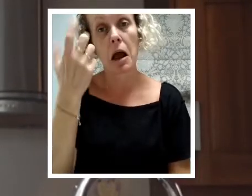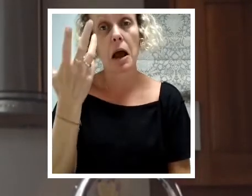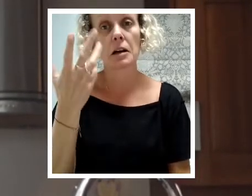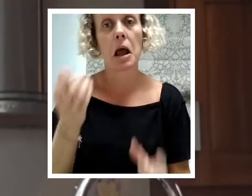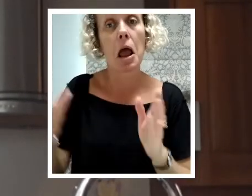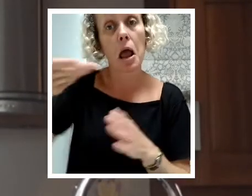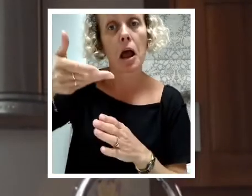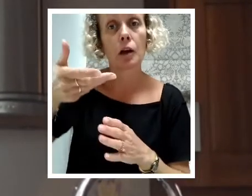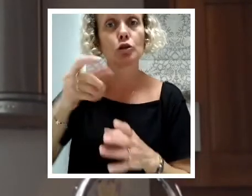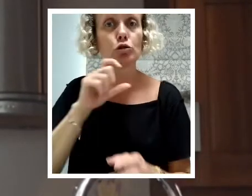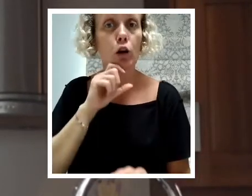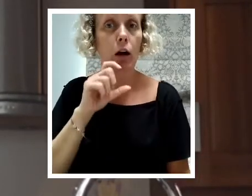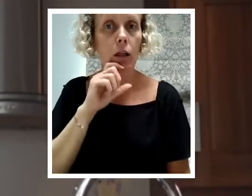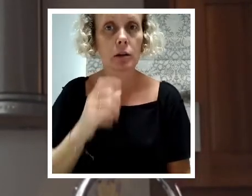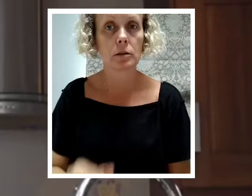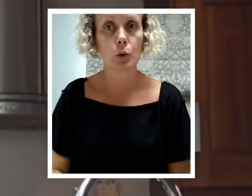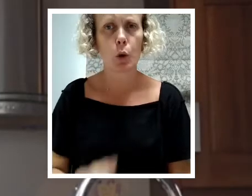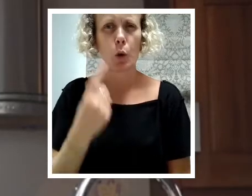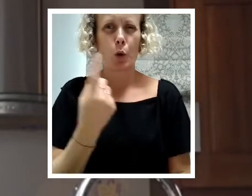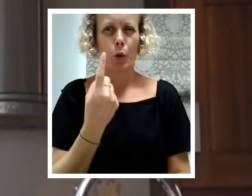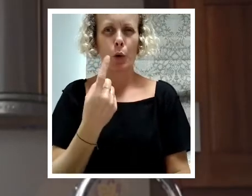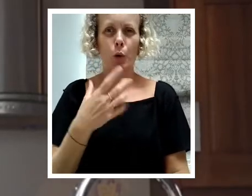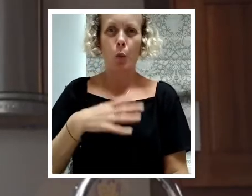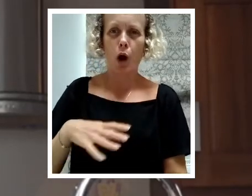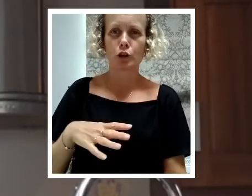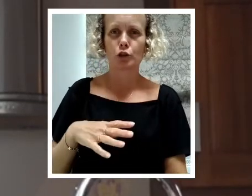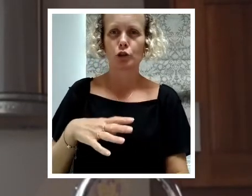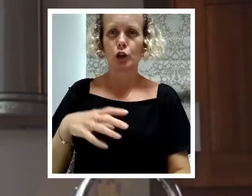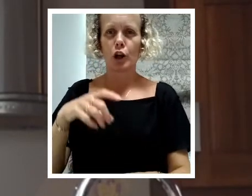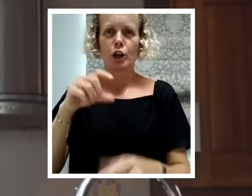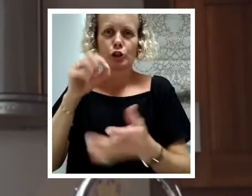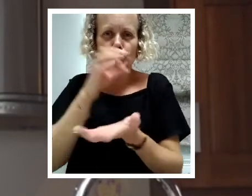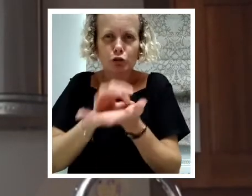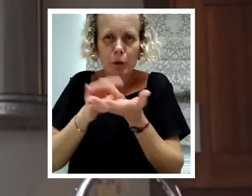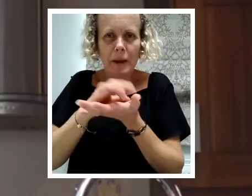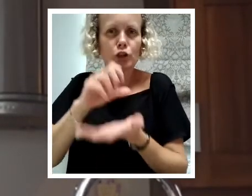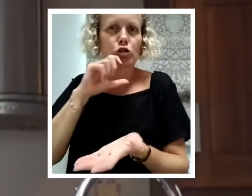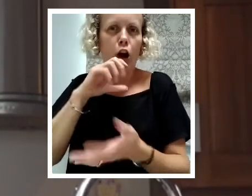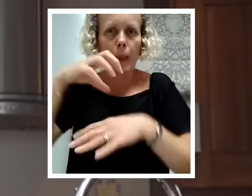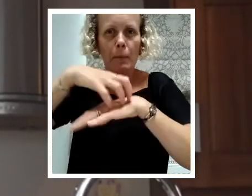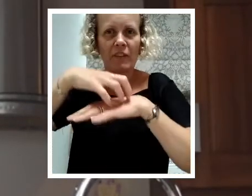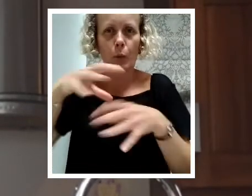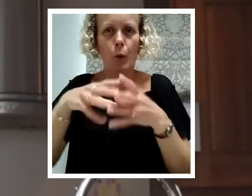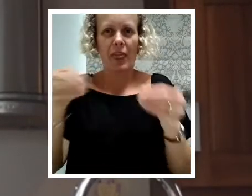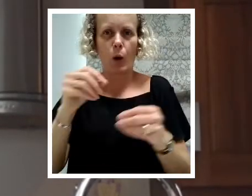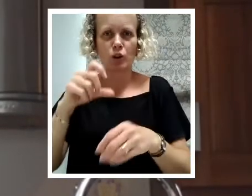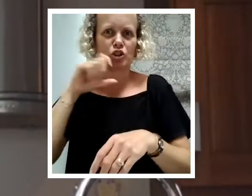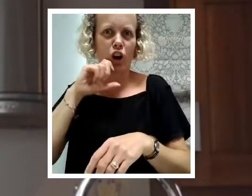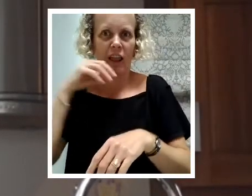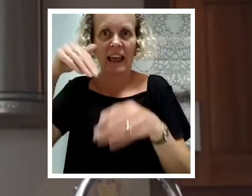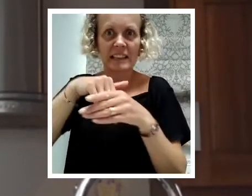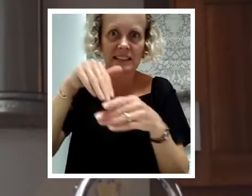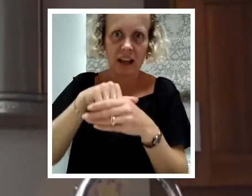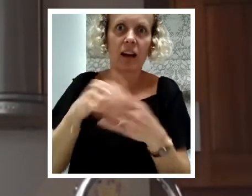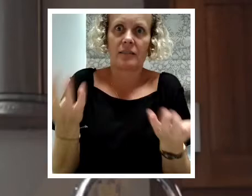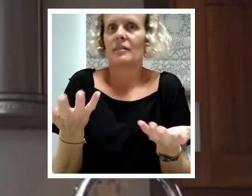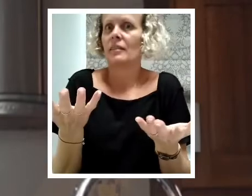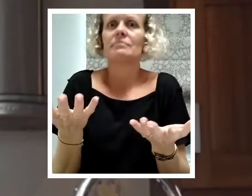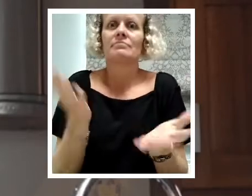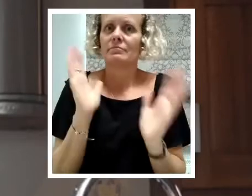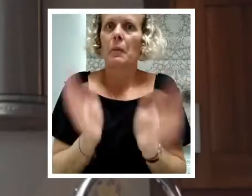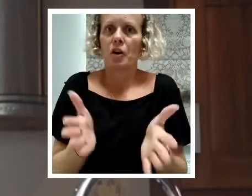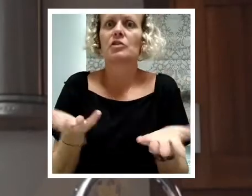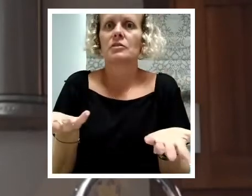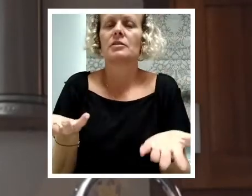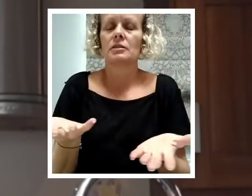is some chocolate. Now, who can have chippy chocky muffins without chocolate? You can buy the little chocolate chips, you can use